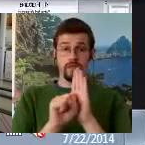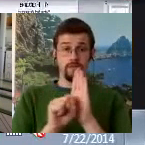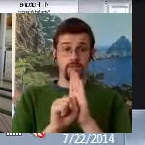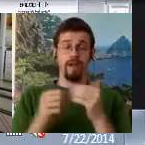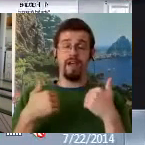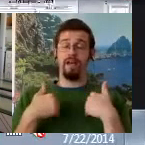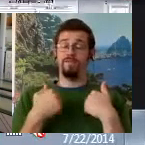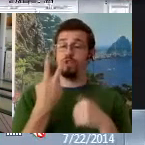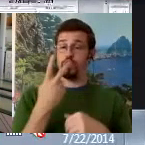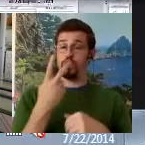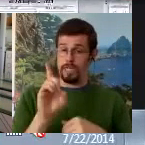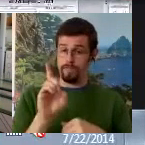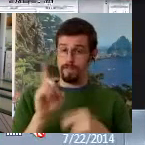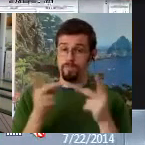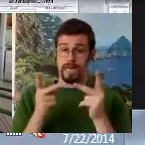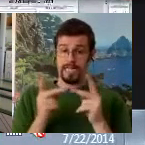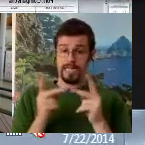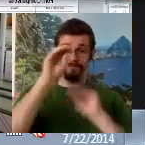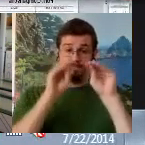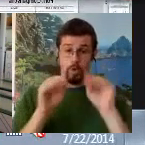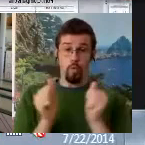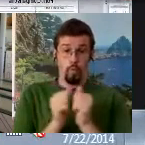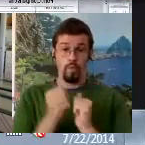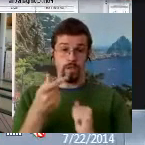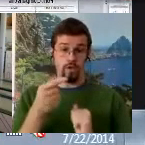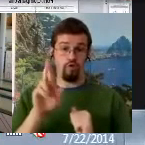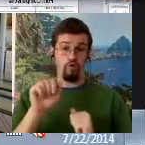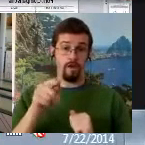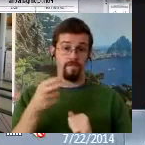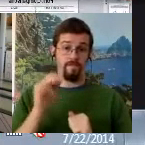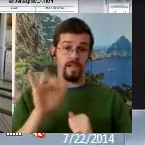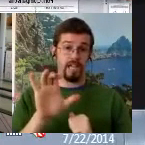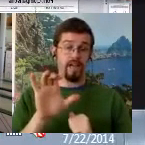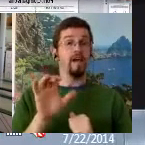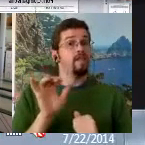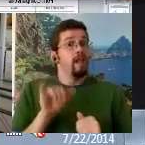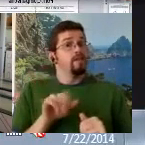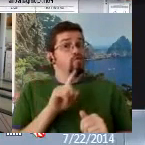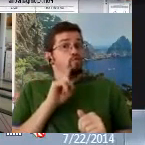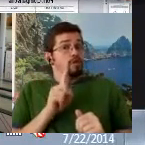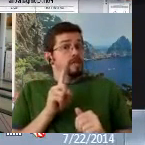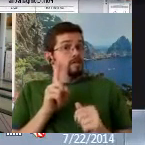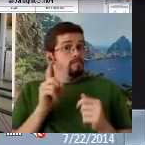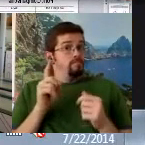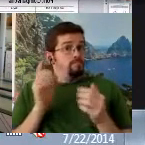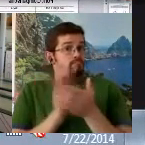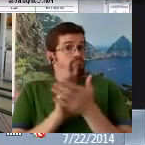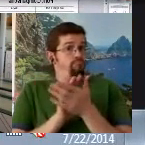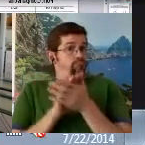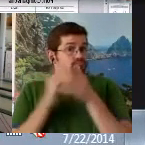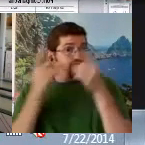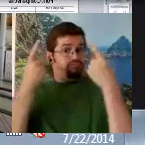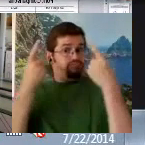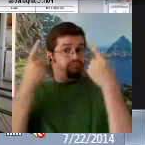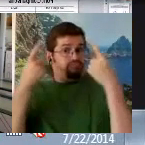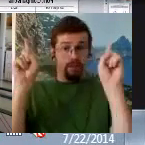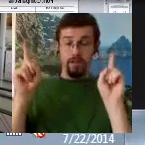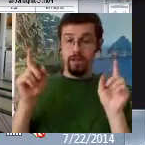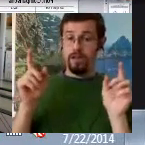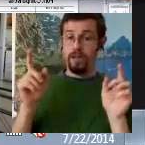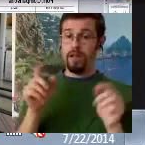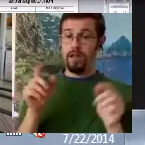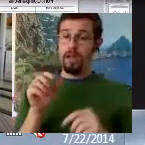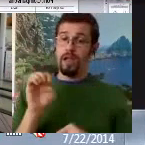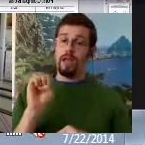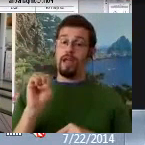using Graphite. It's quite an accomplishment and quite amazing. Eduardo Trápani is